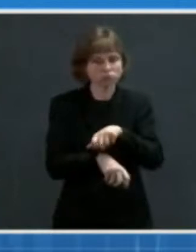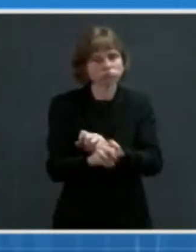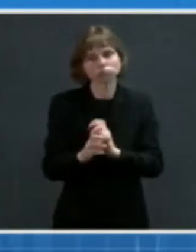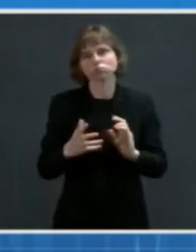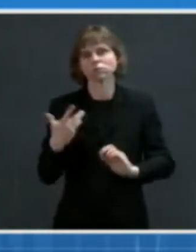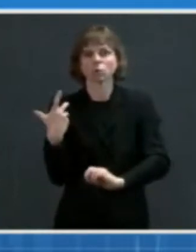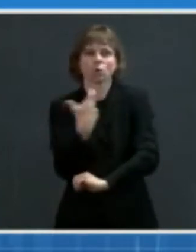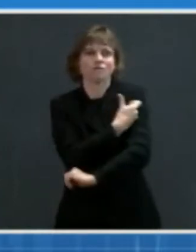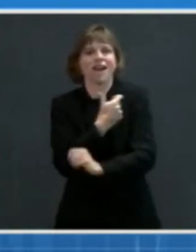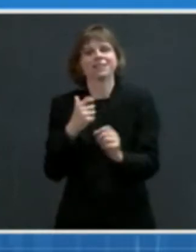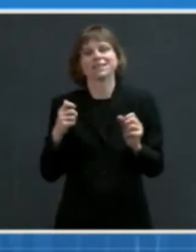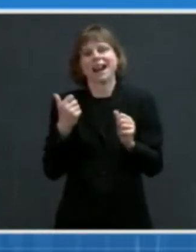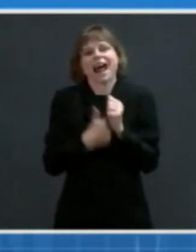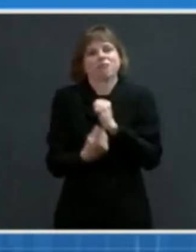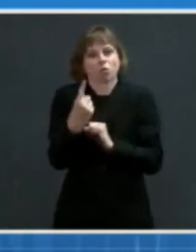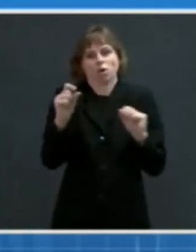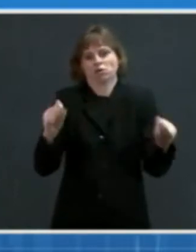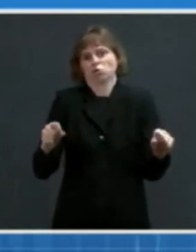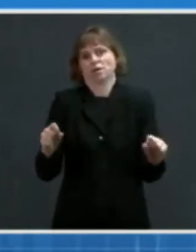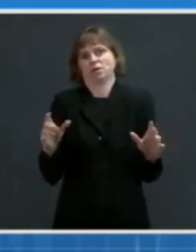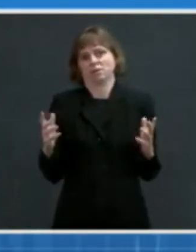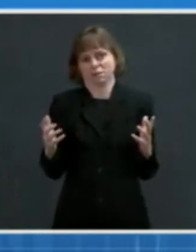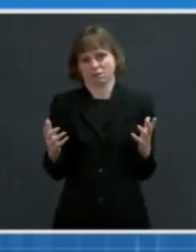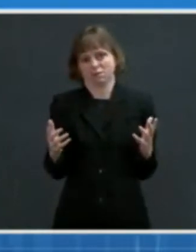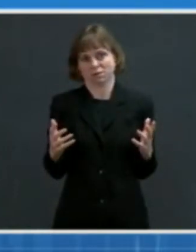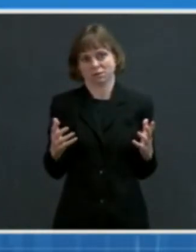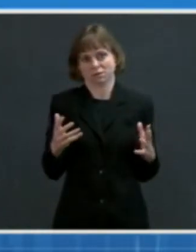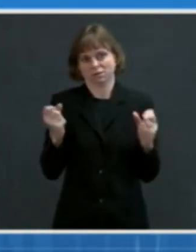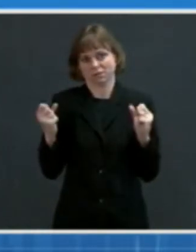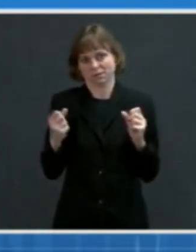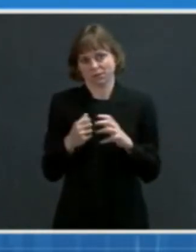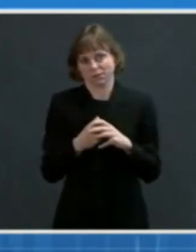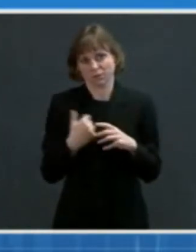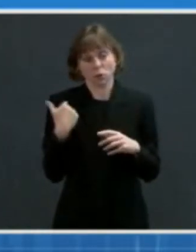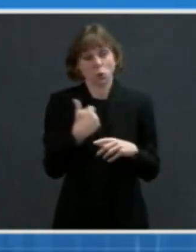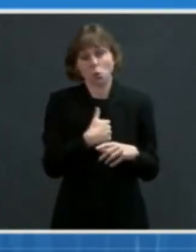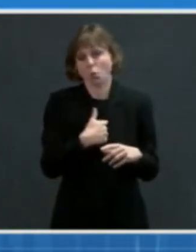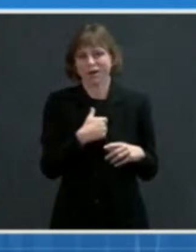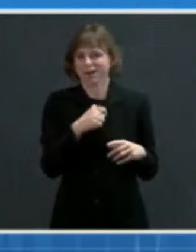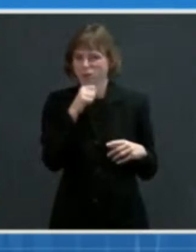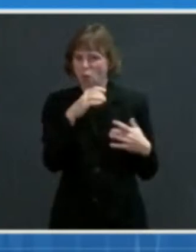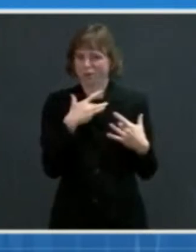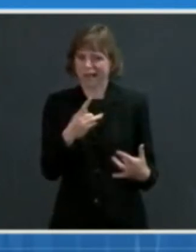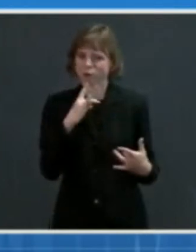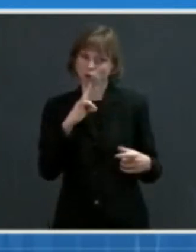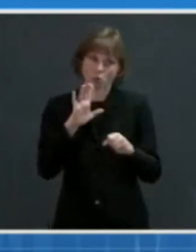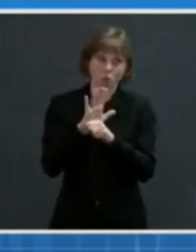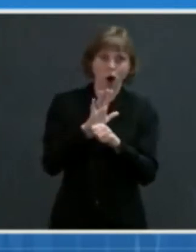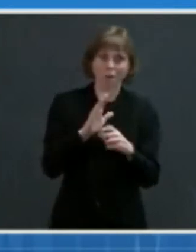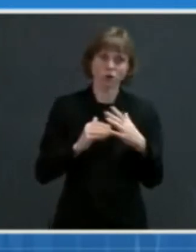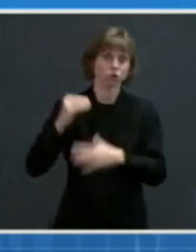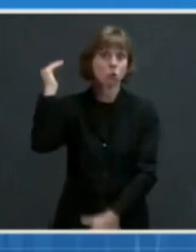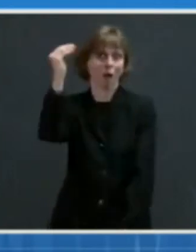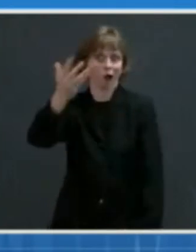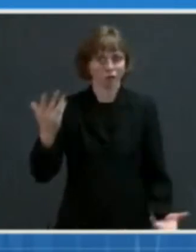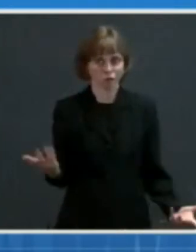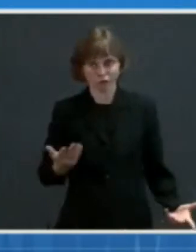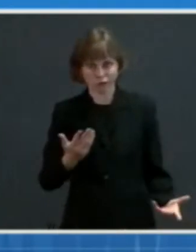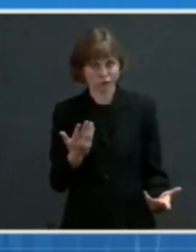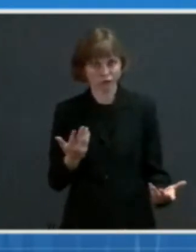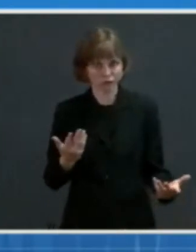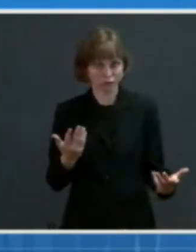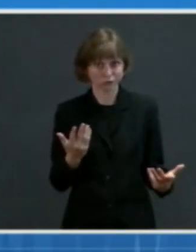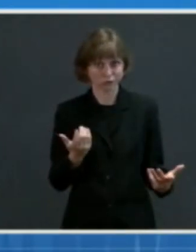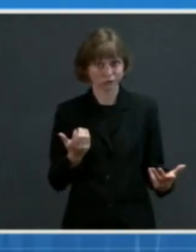possible. We are not in a habit of overpromising, and therefore, even as of several